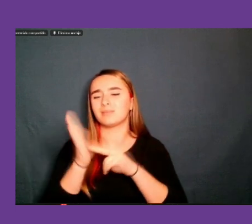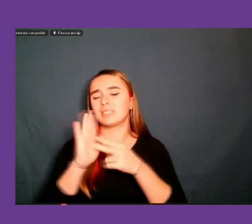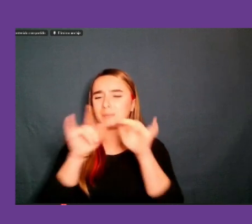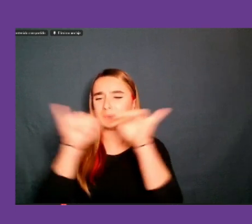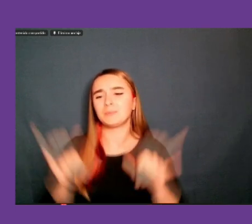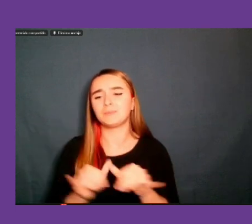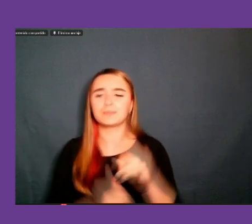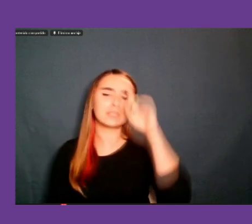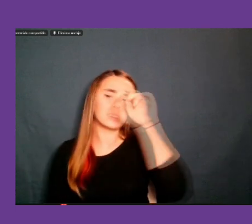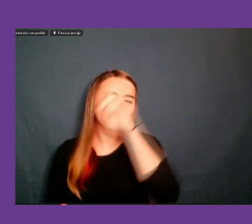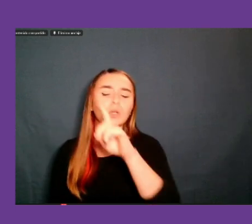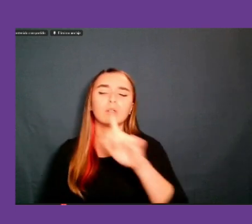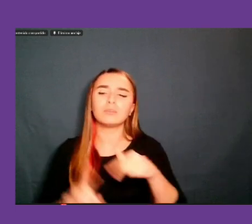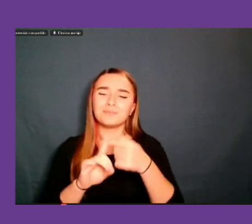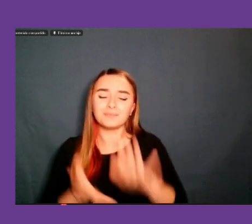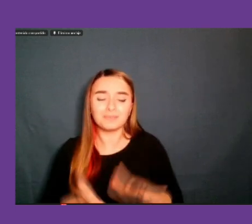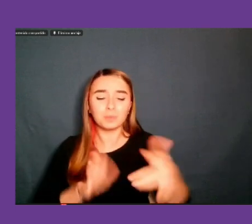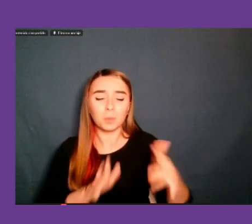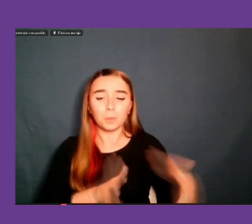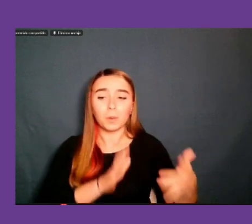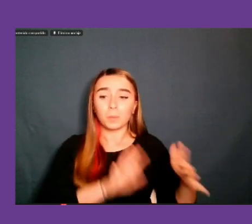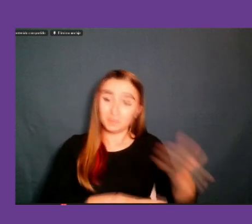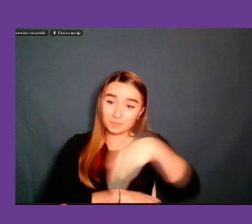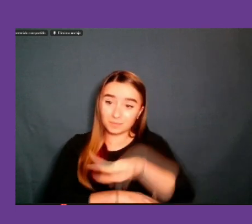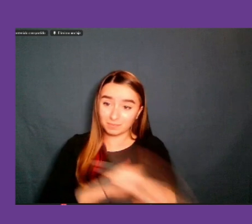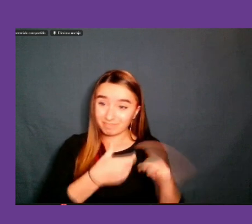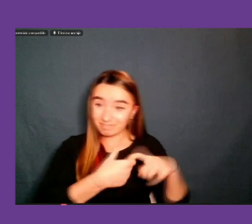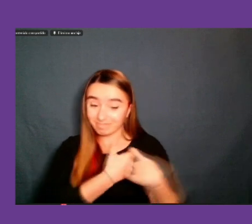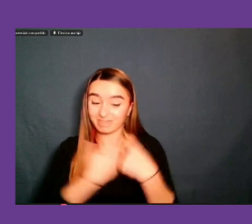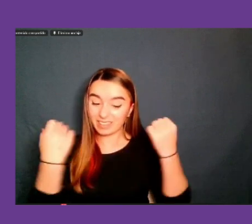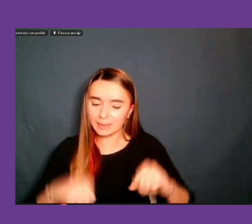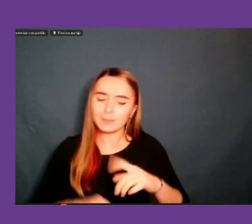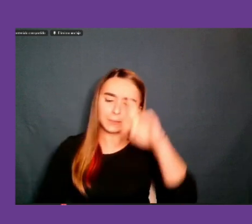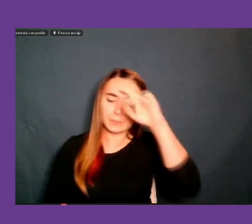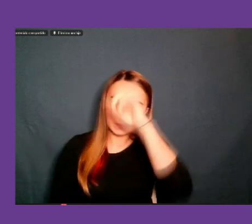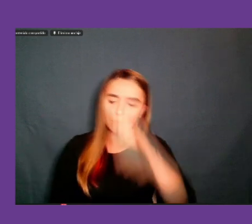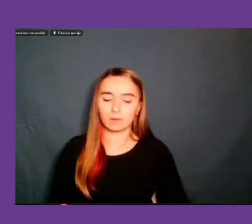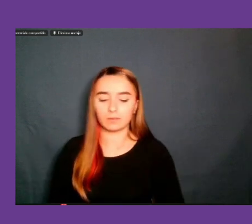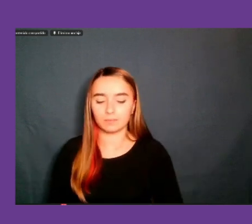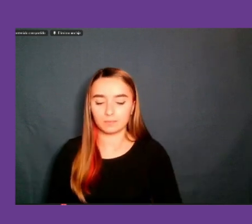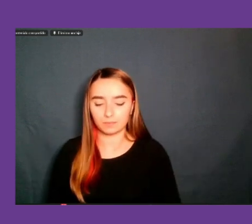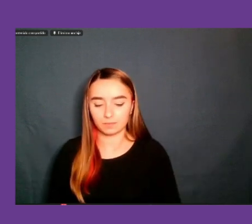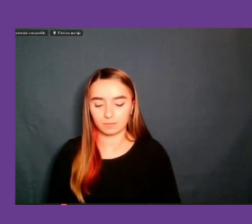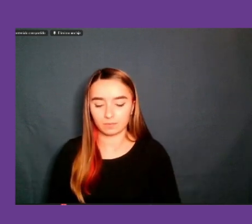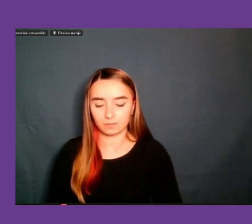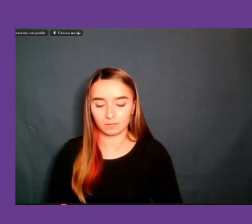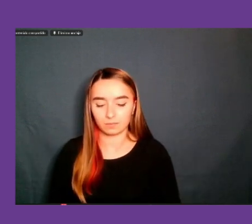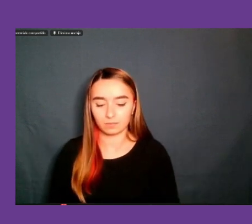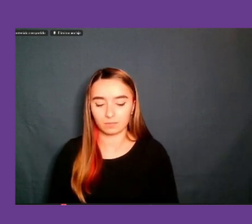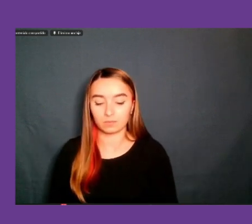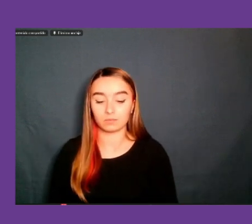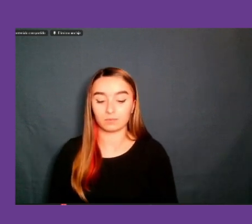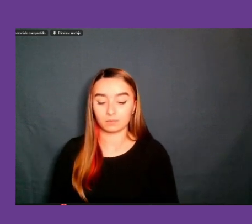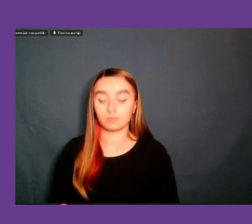disability organizations and consumer organizations to participate in. There is an unequal